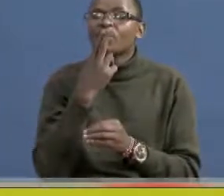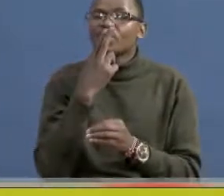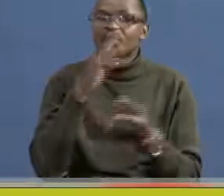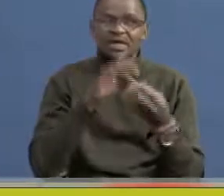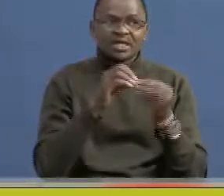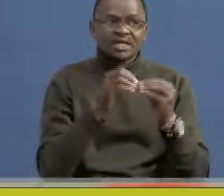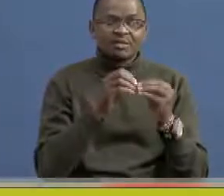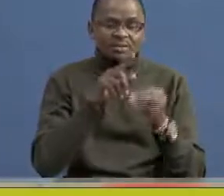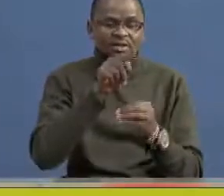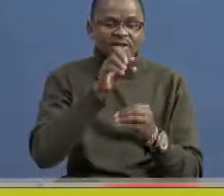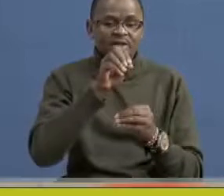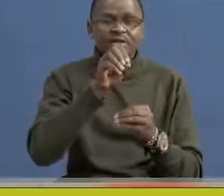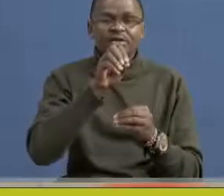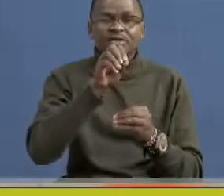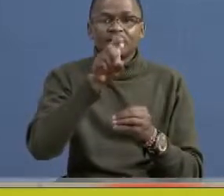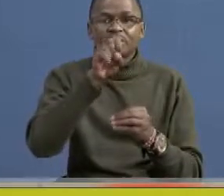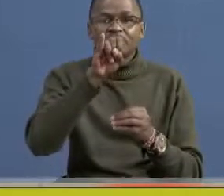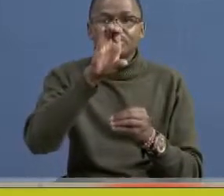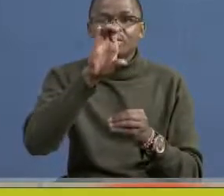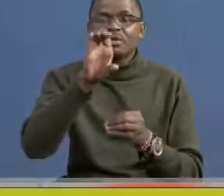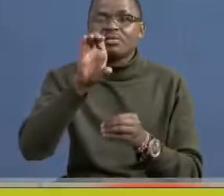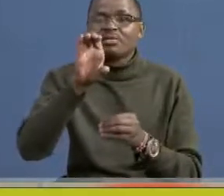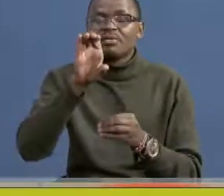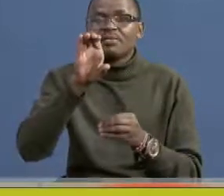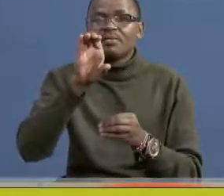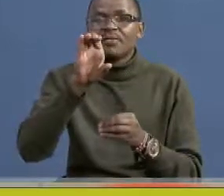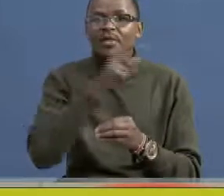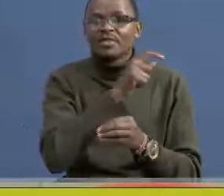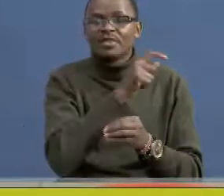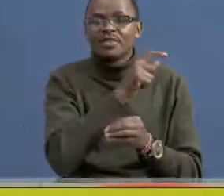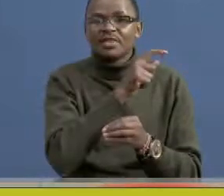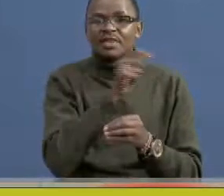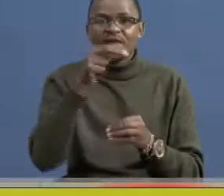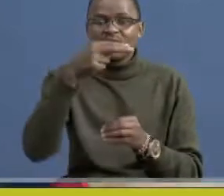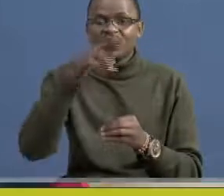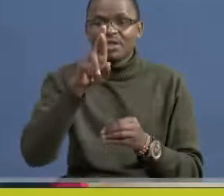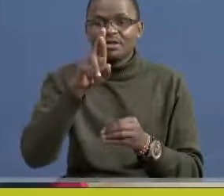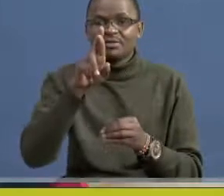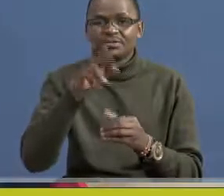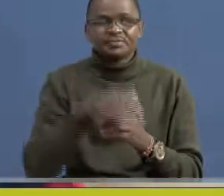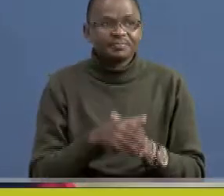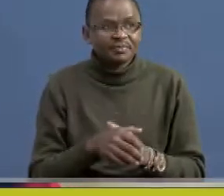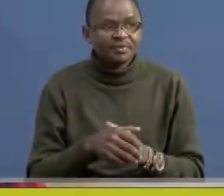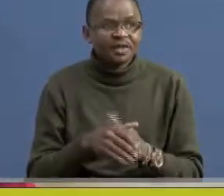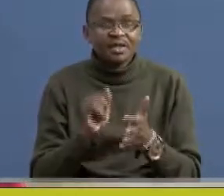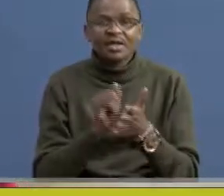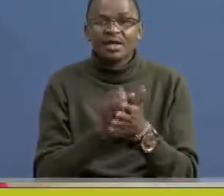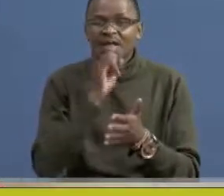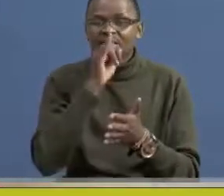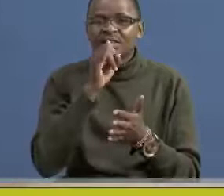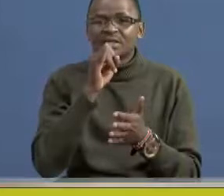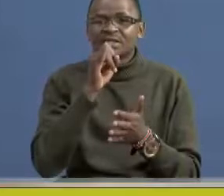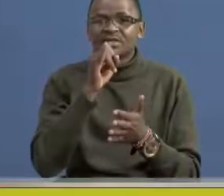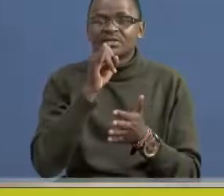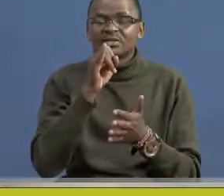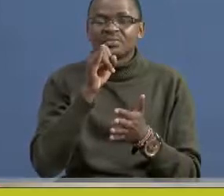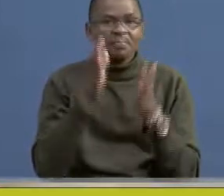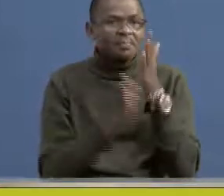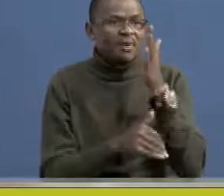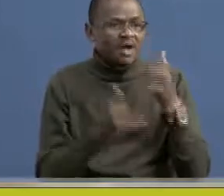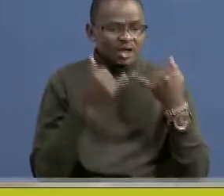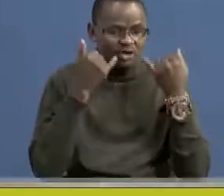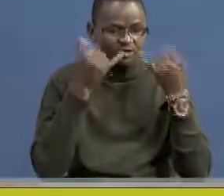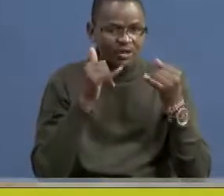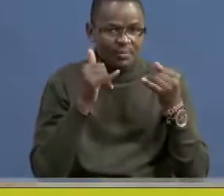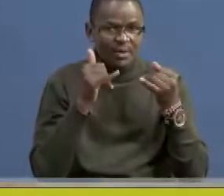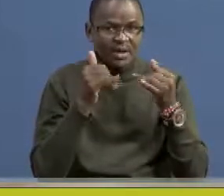creates the toxicants that deliver the risk when smoking. I think that is a gross misinformation and